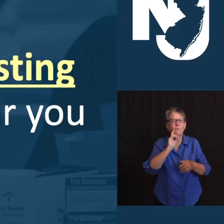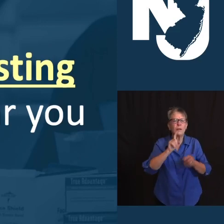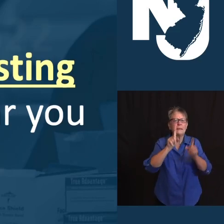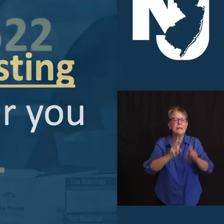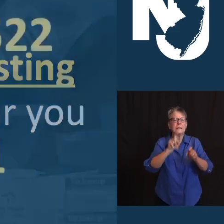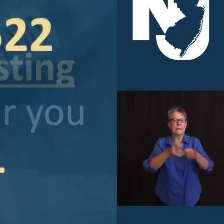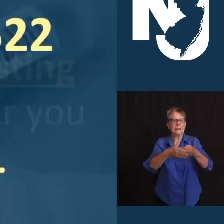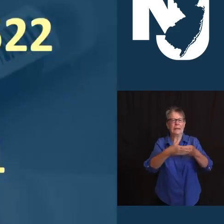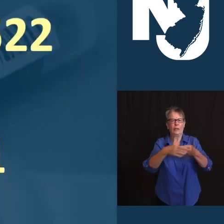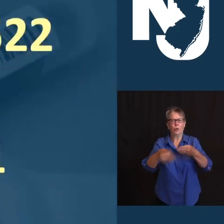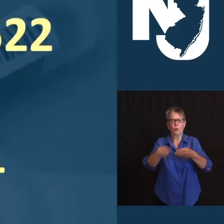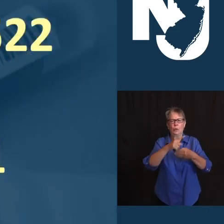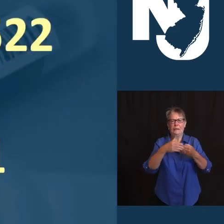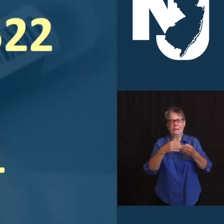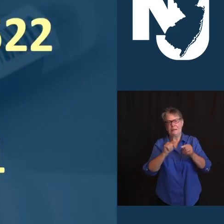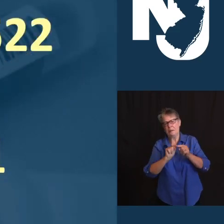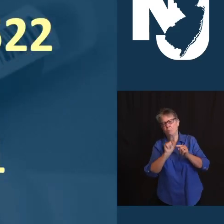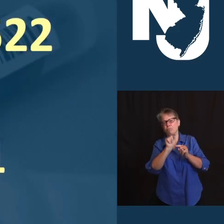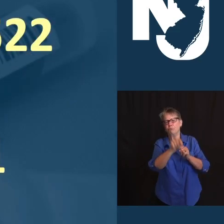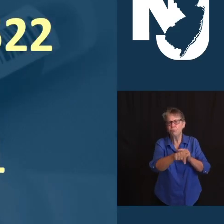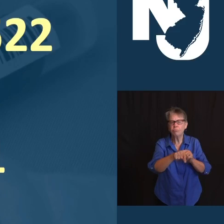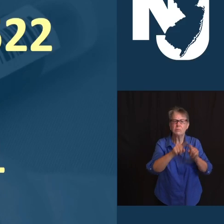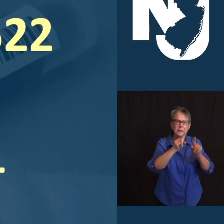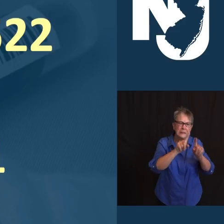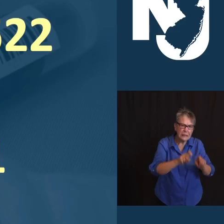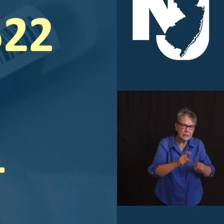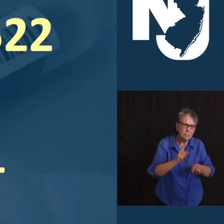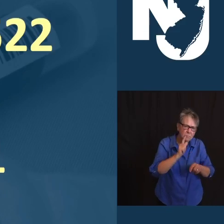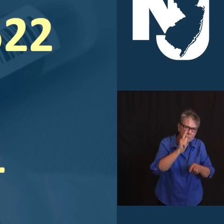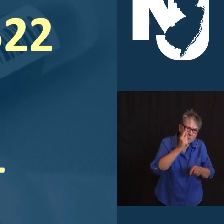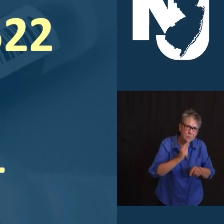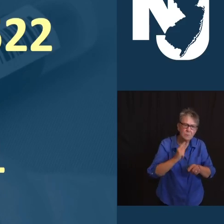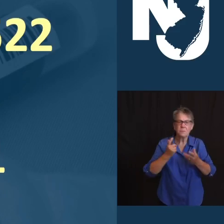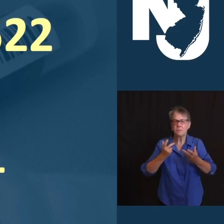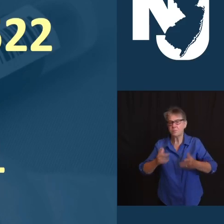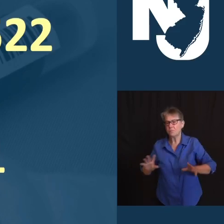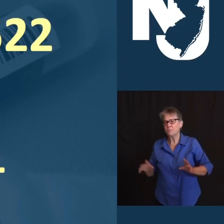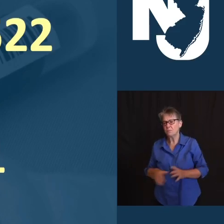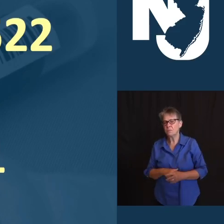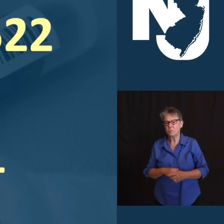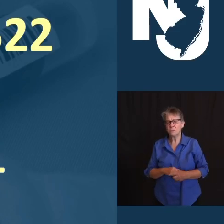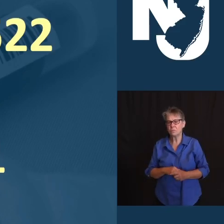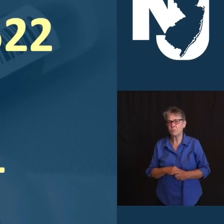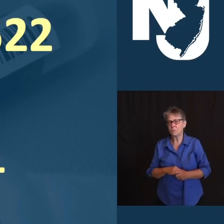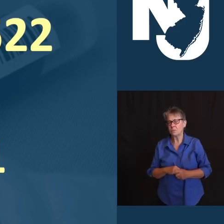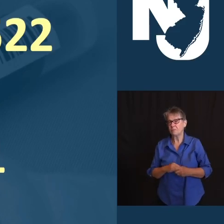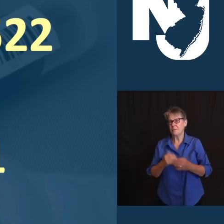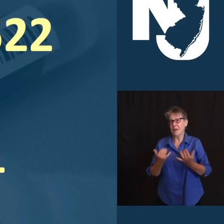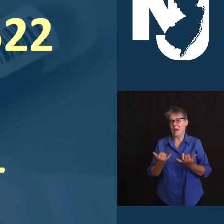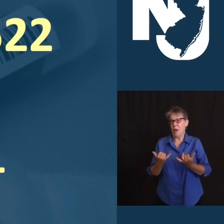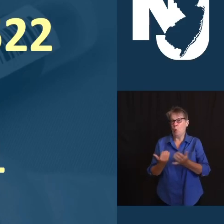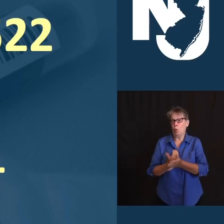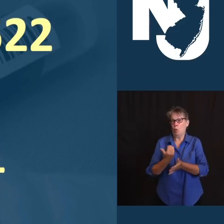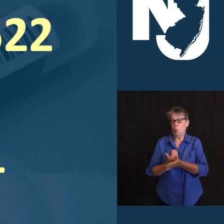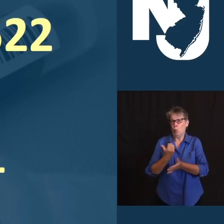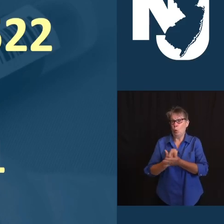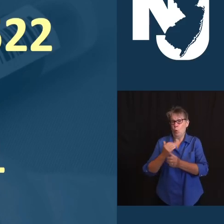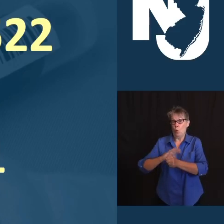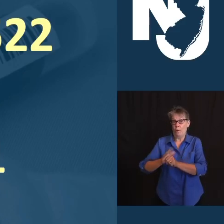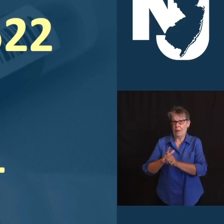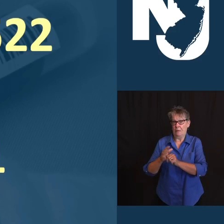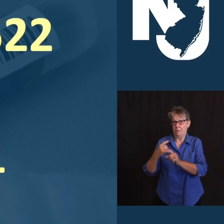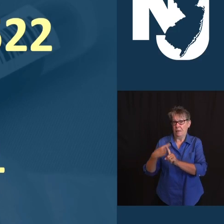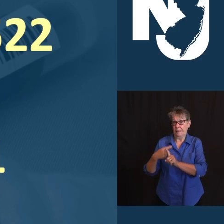we can announce today 231 new positive coronavirus test results, bringing the statewide cumulative